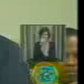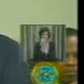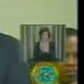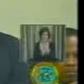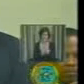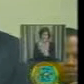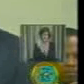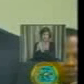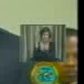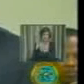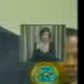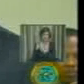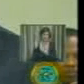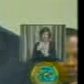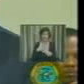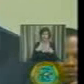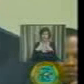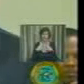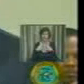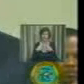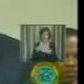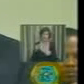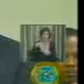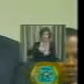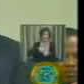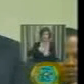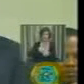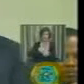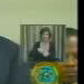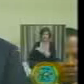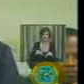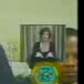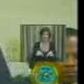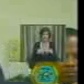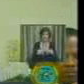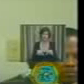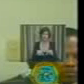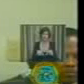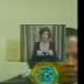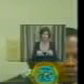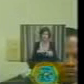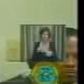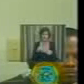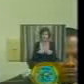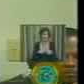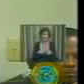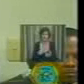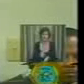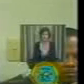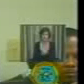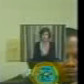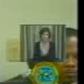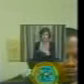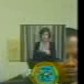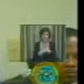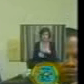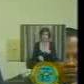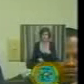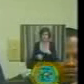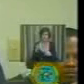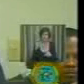The governor talked about capital projects, too, mainly over in St. Croix, the William & French Development, Coastal Zone Williams